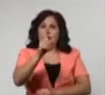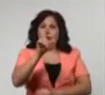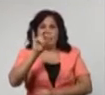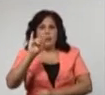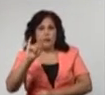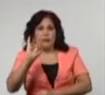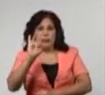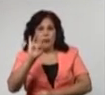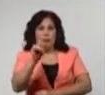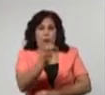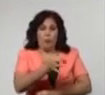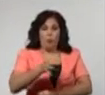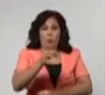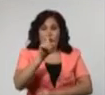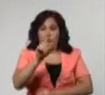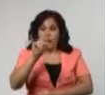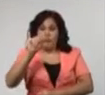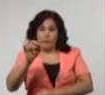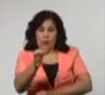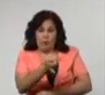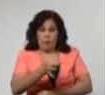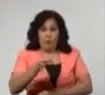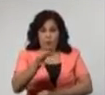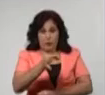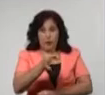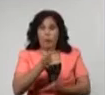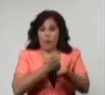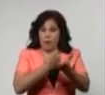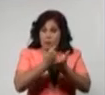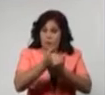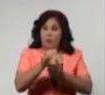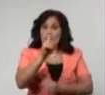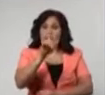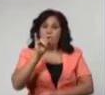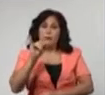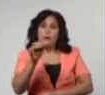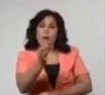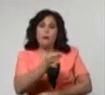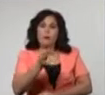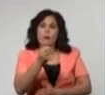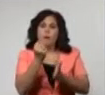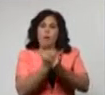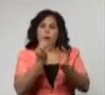of 2,103 patients, representing